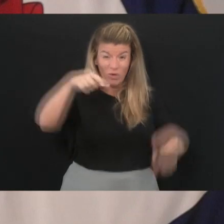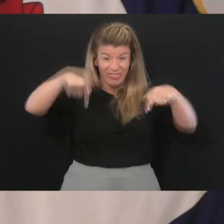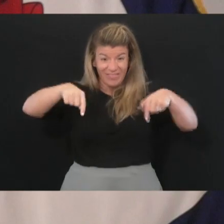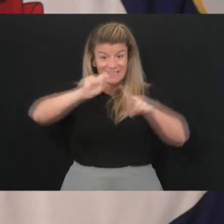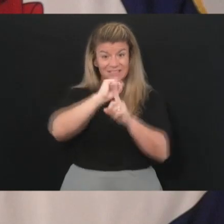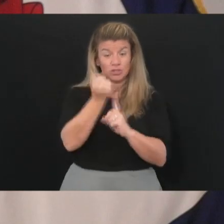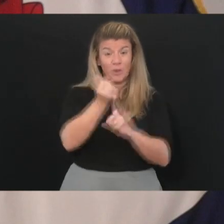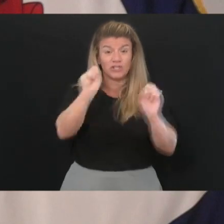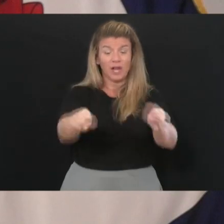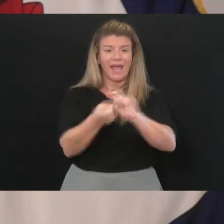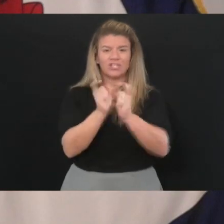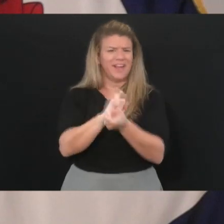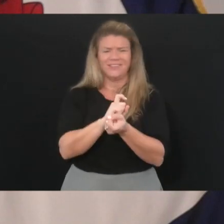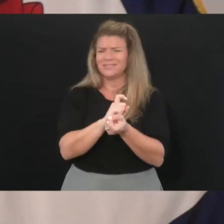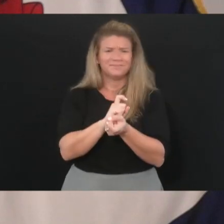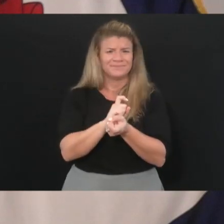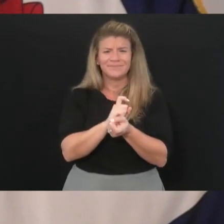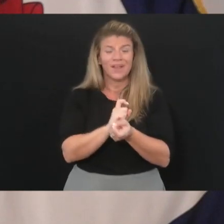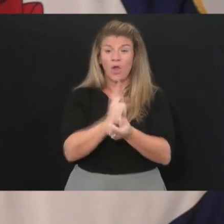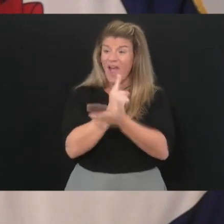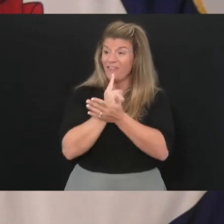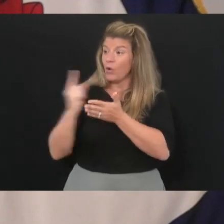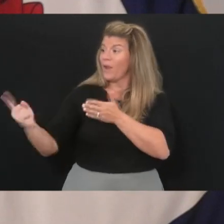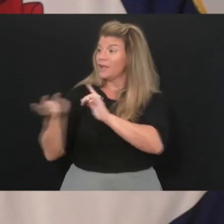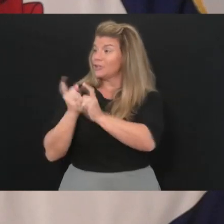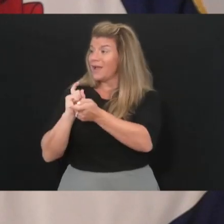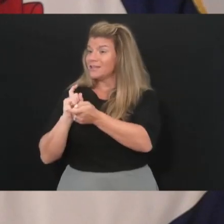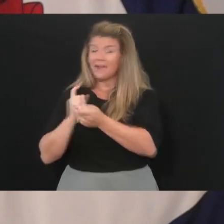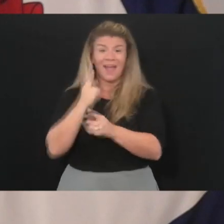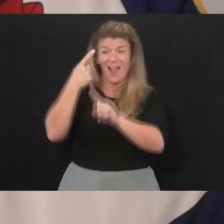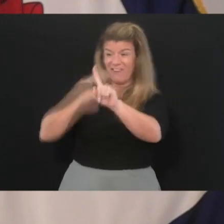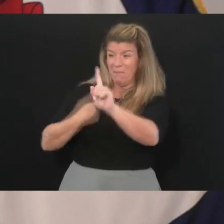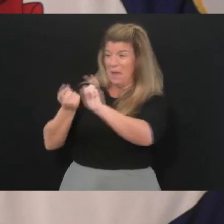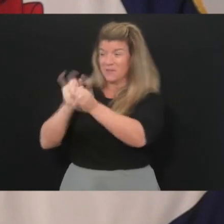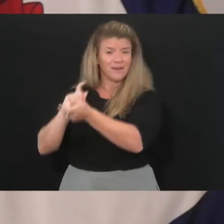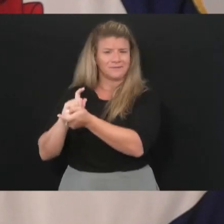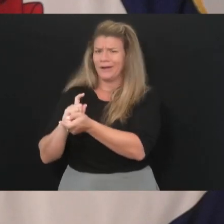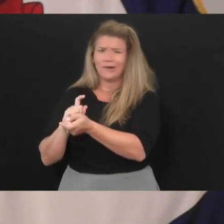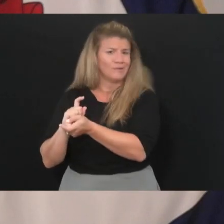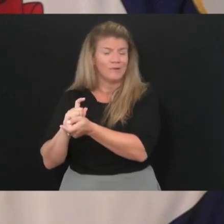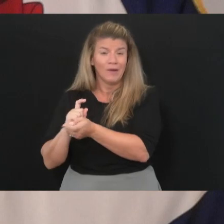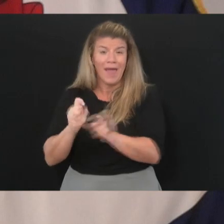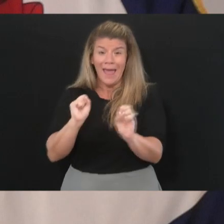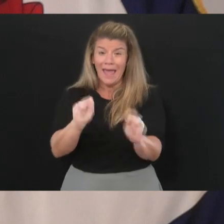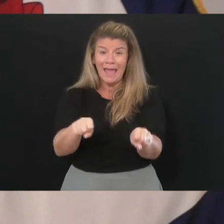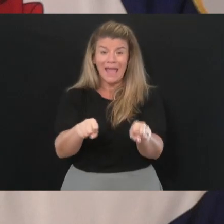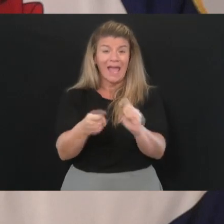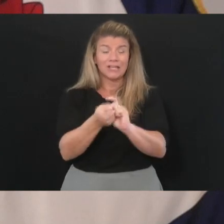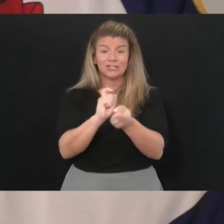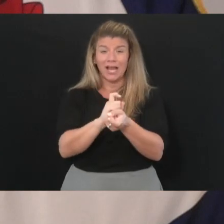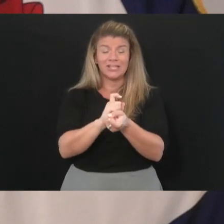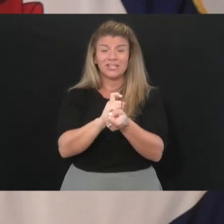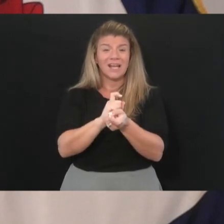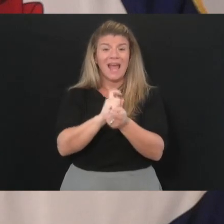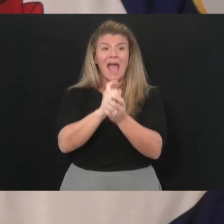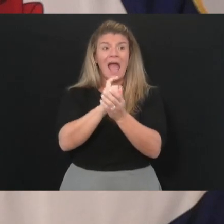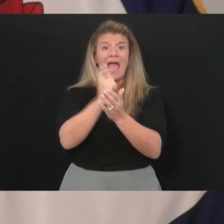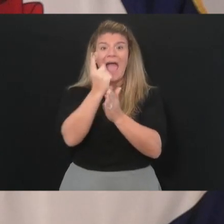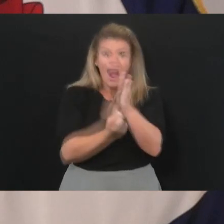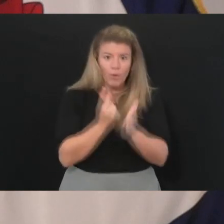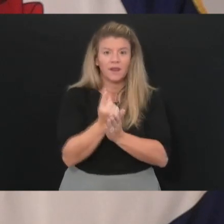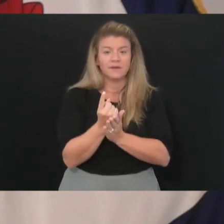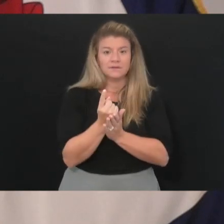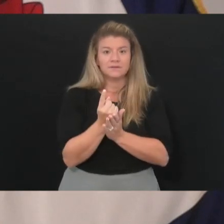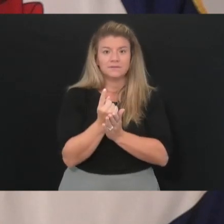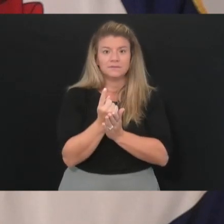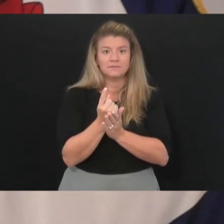changes not weekly or monthly. This situation changes almost hourly. And we have got to